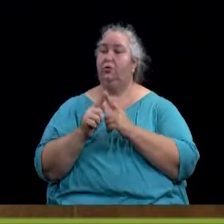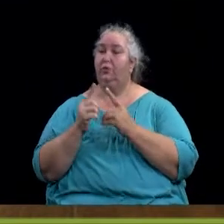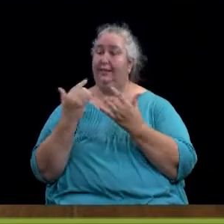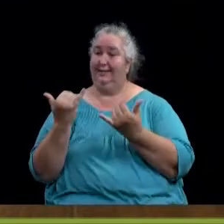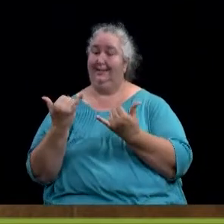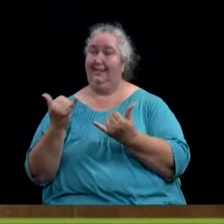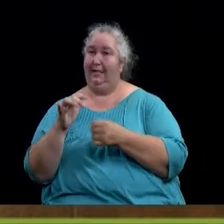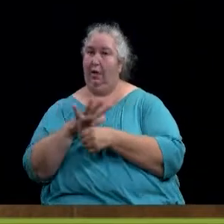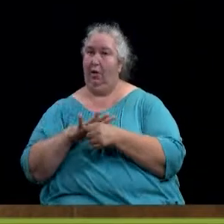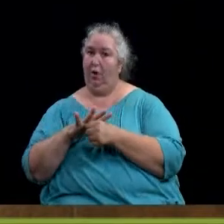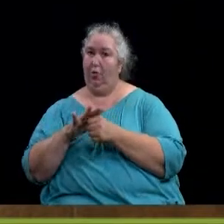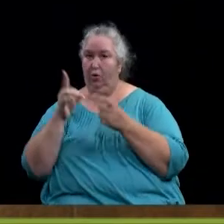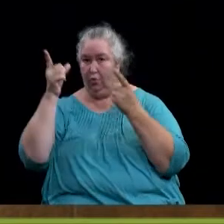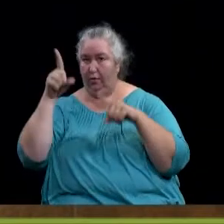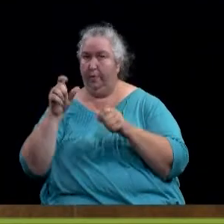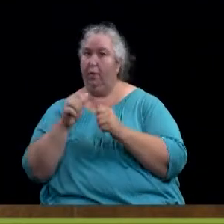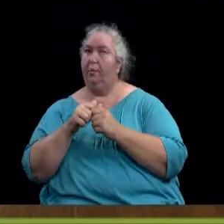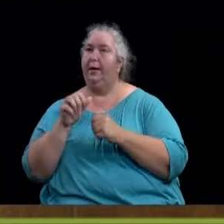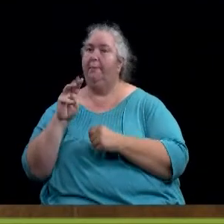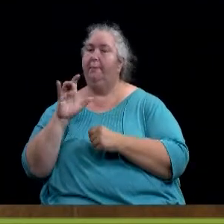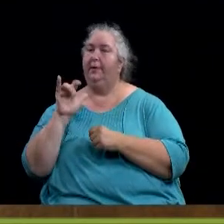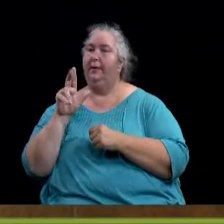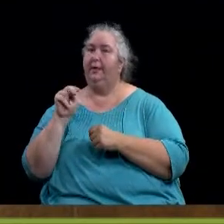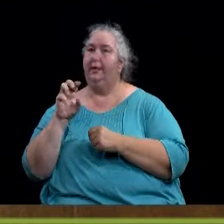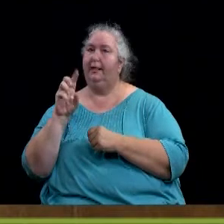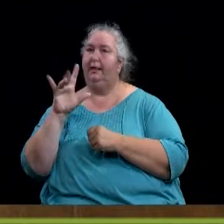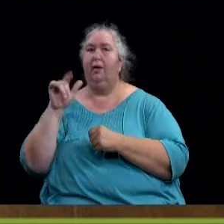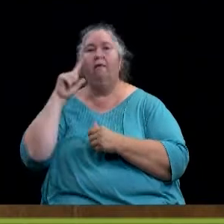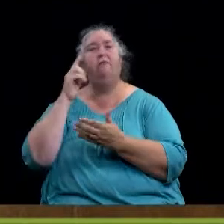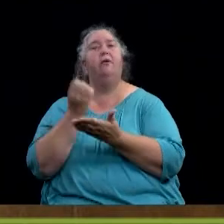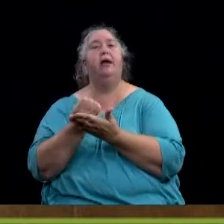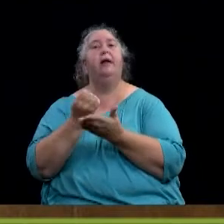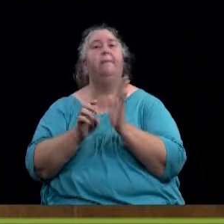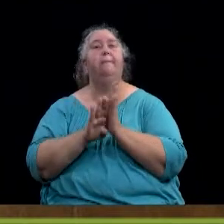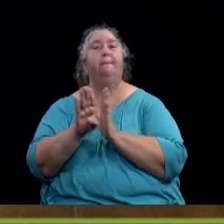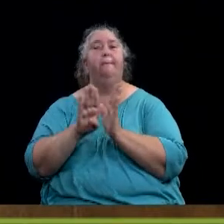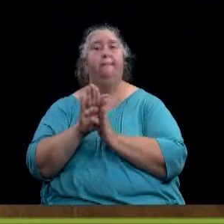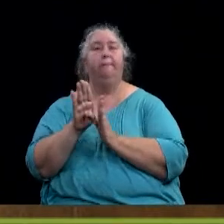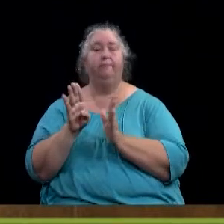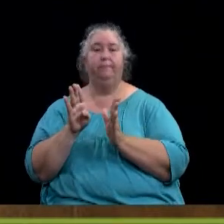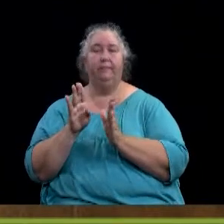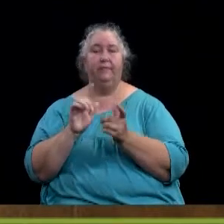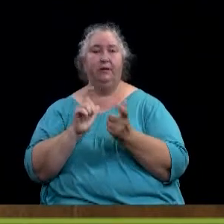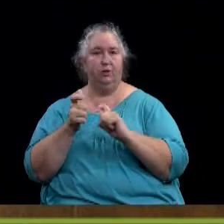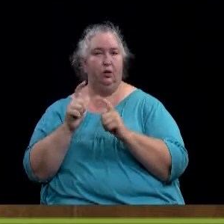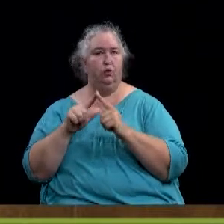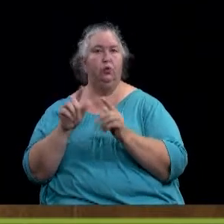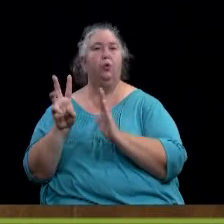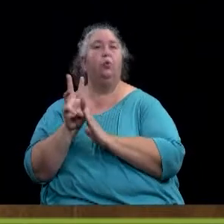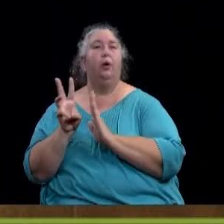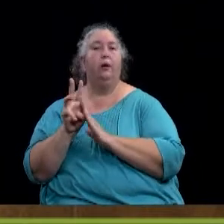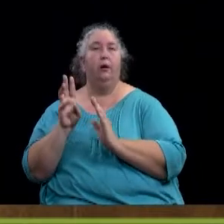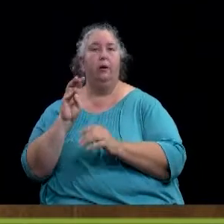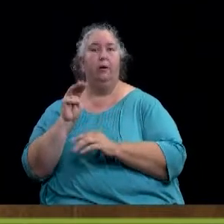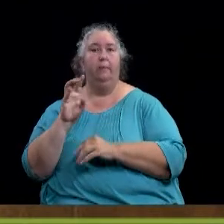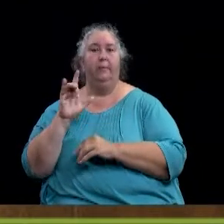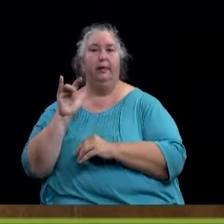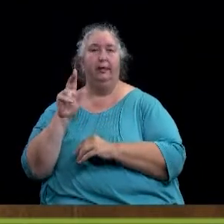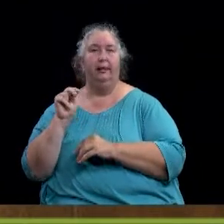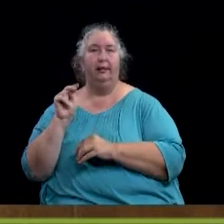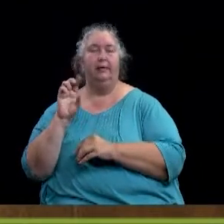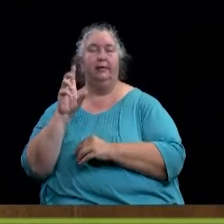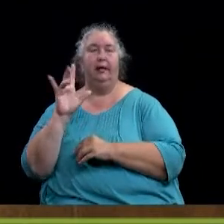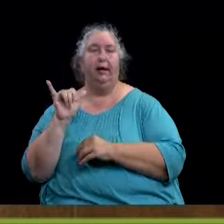development. The change to the Waco-McLennan County economic development policy brings our base minimum wage